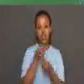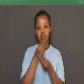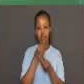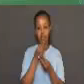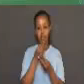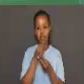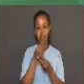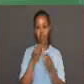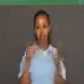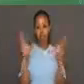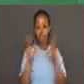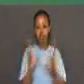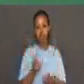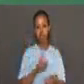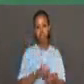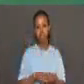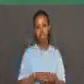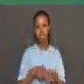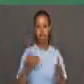the winter.